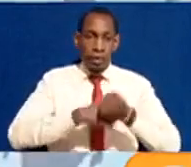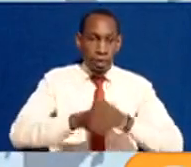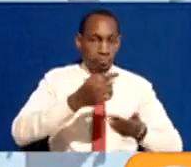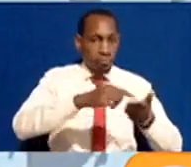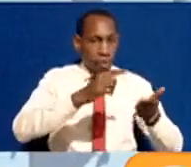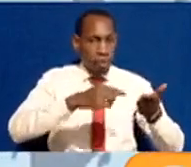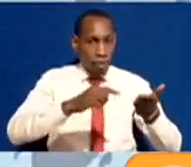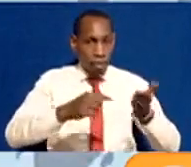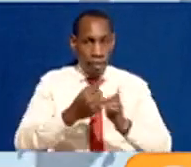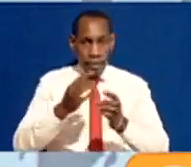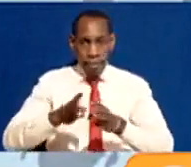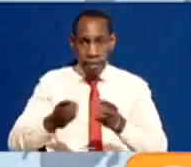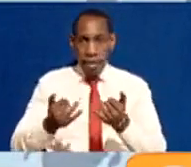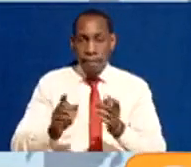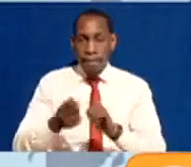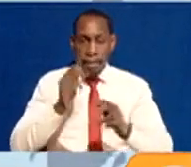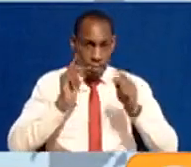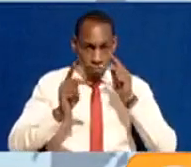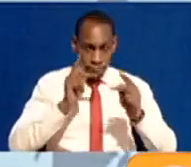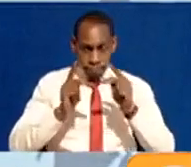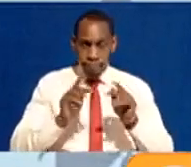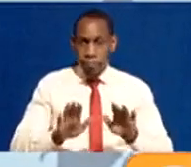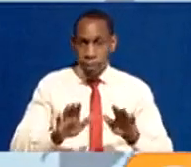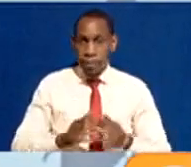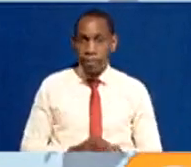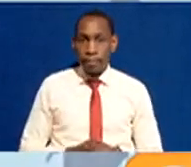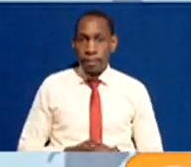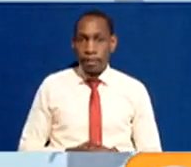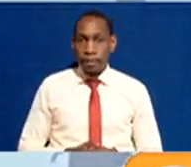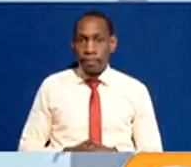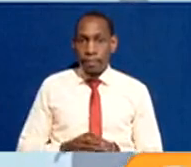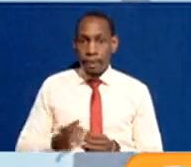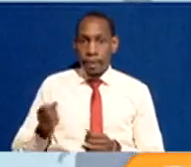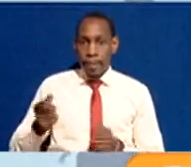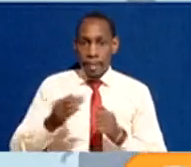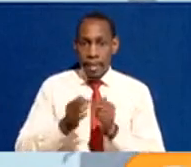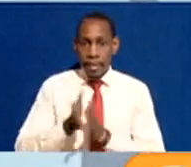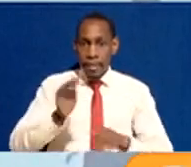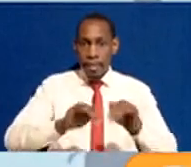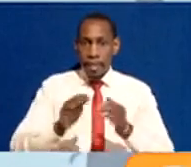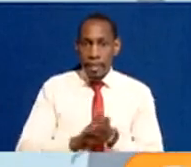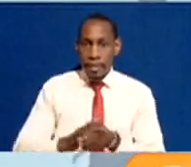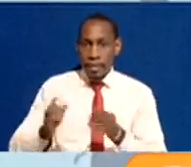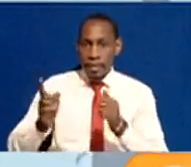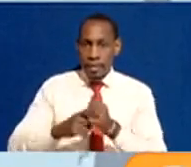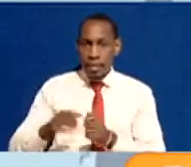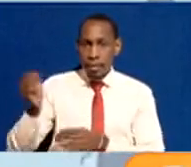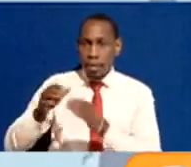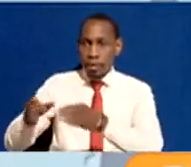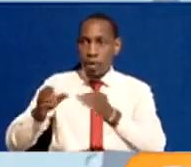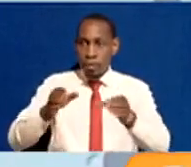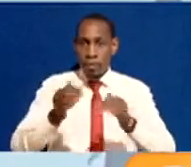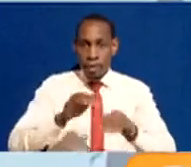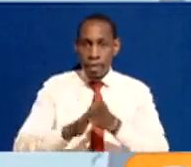ways. But let's get some perspective first. The August general election is our sixth multi-party